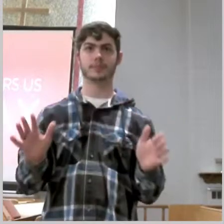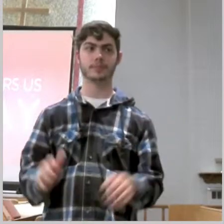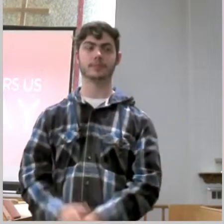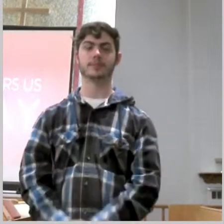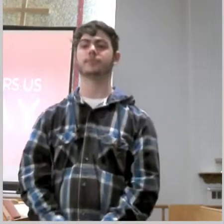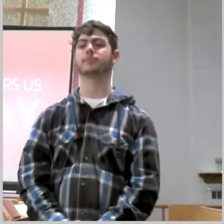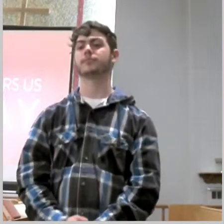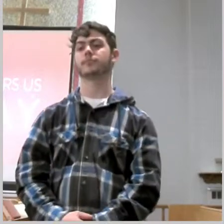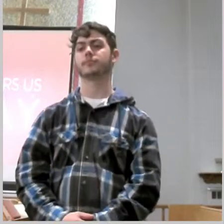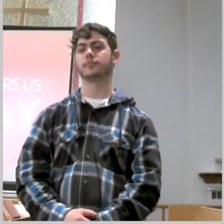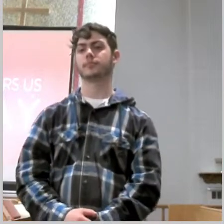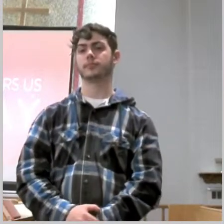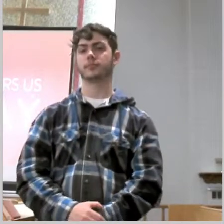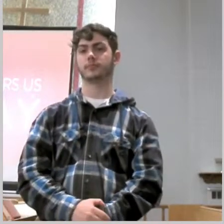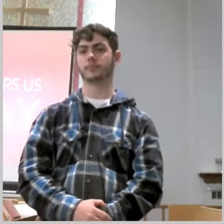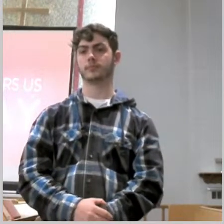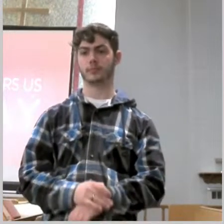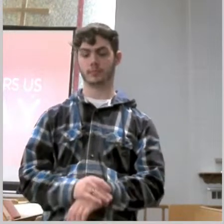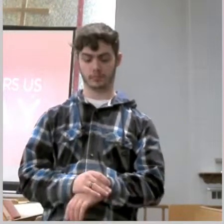afternoon.